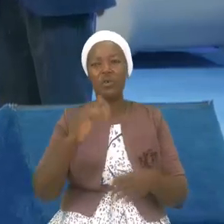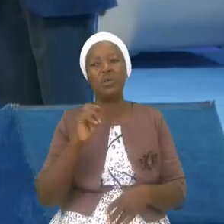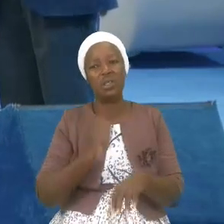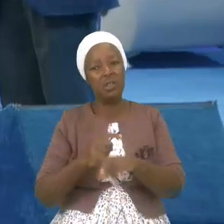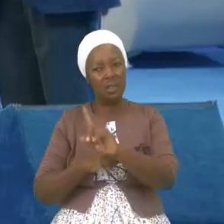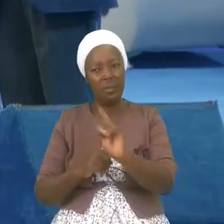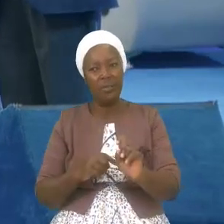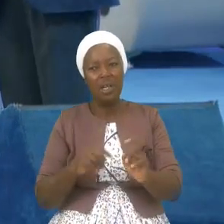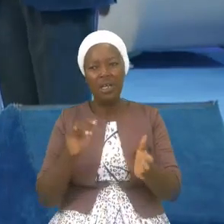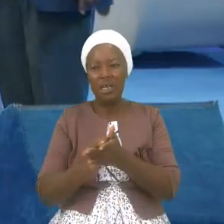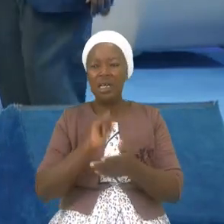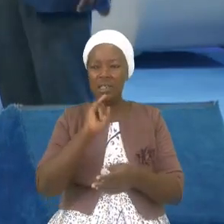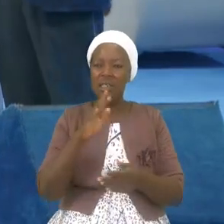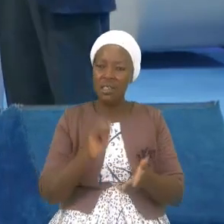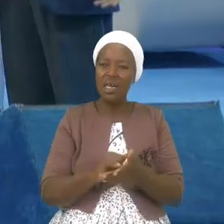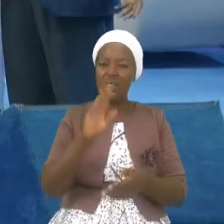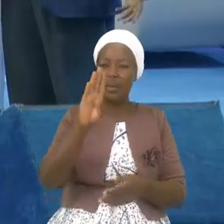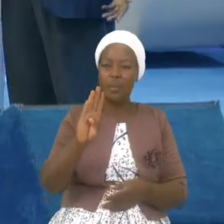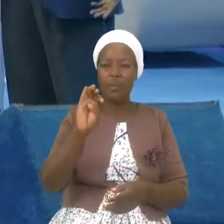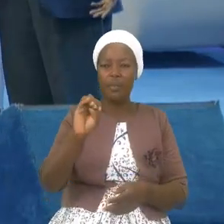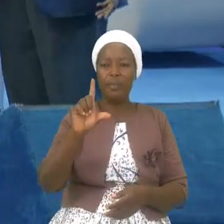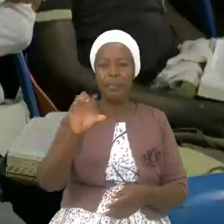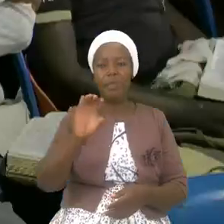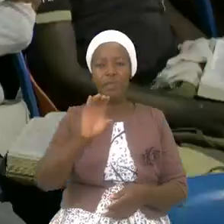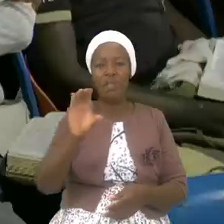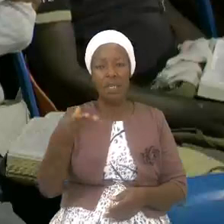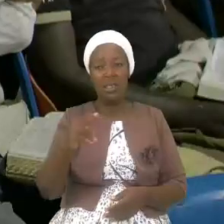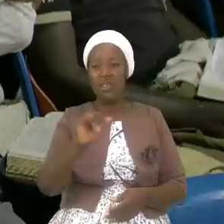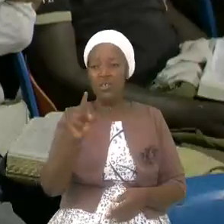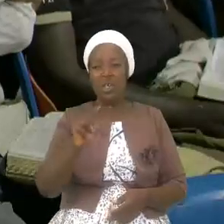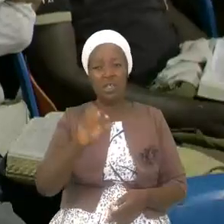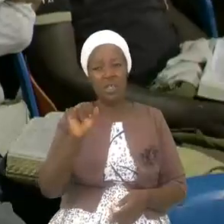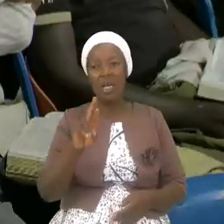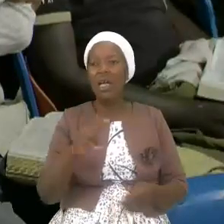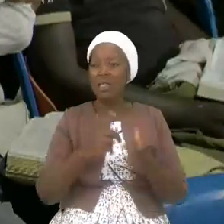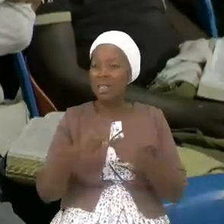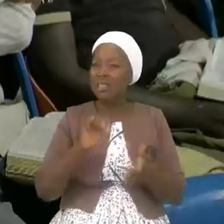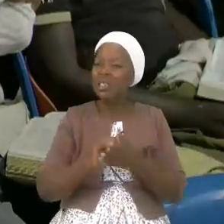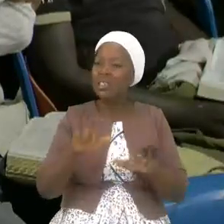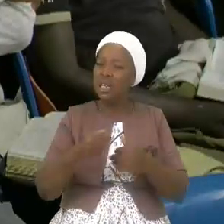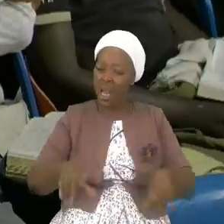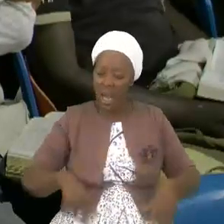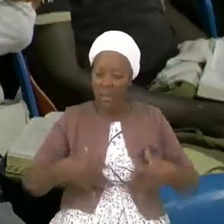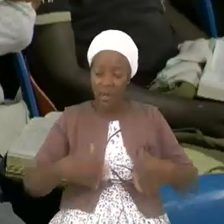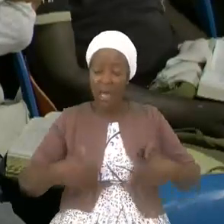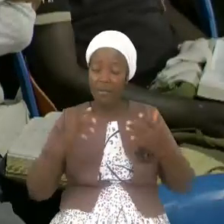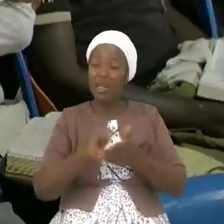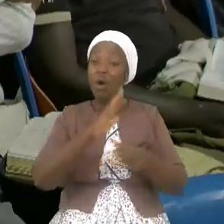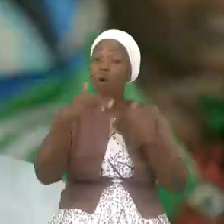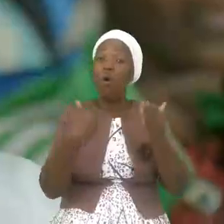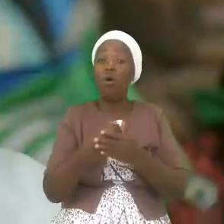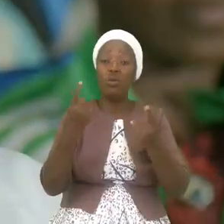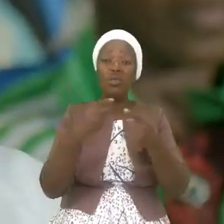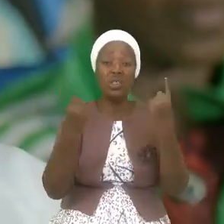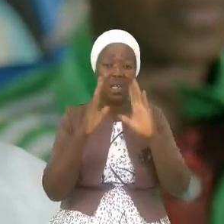unbelievers today, and the life they live. And this you today, see the way you have been going, the irreverent feast